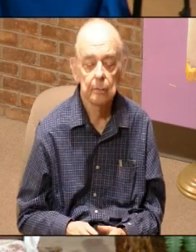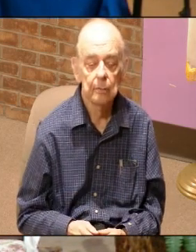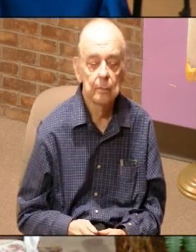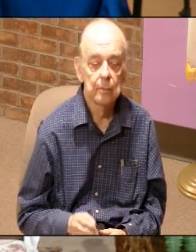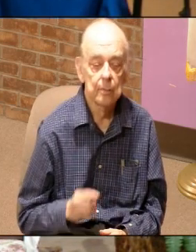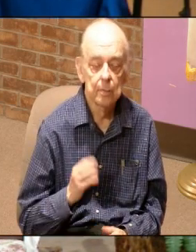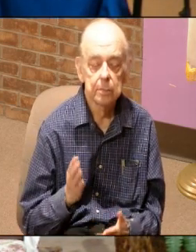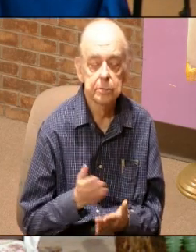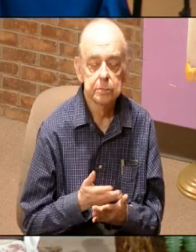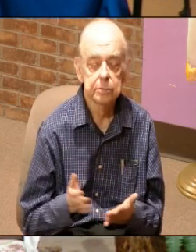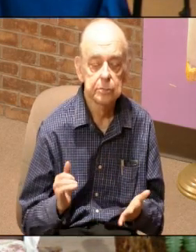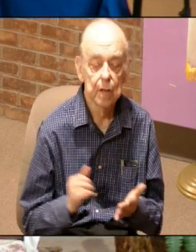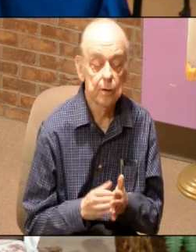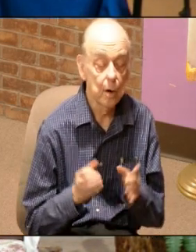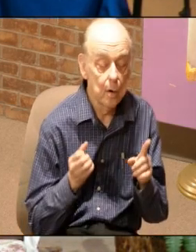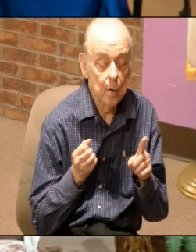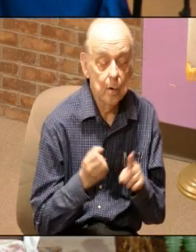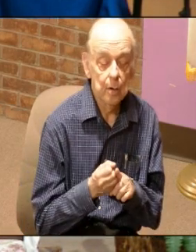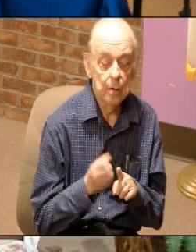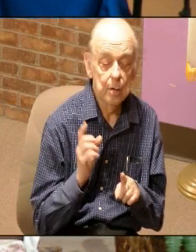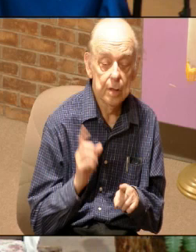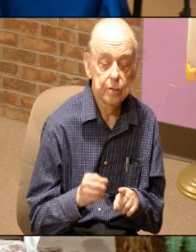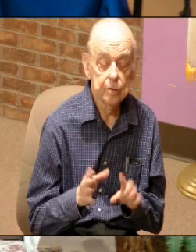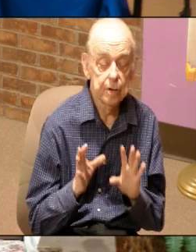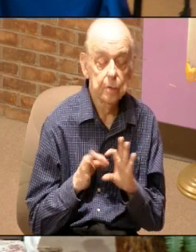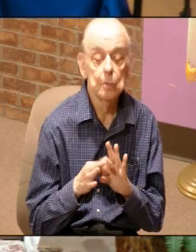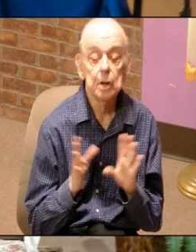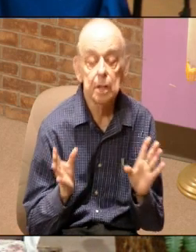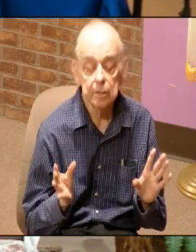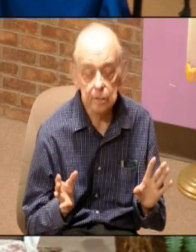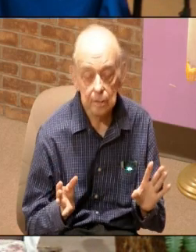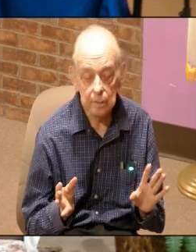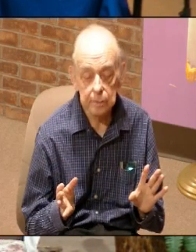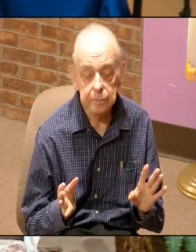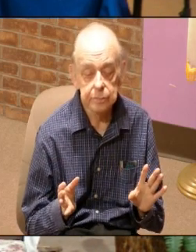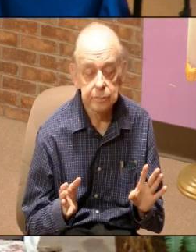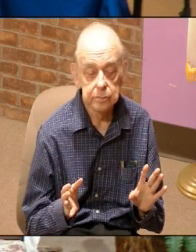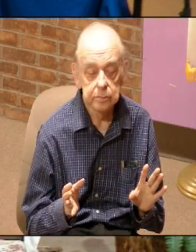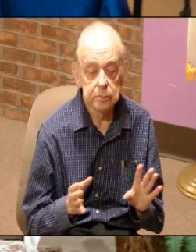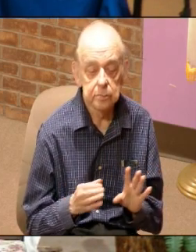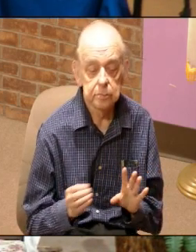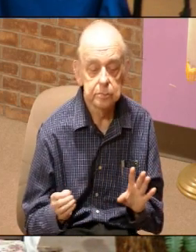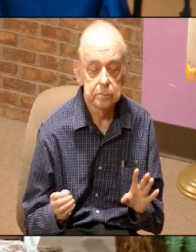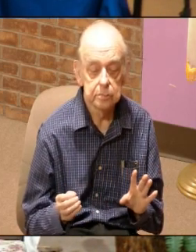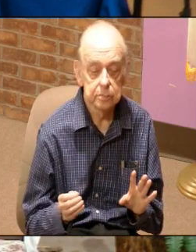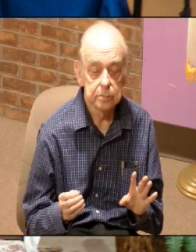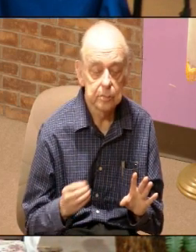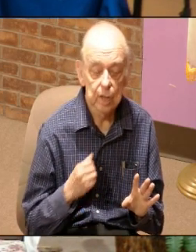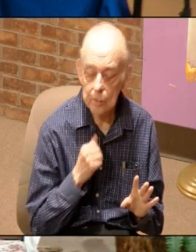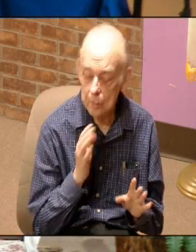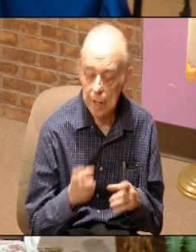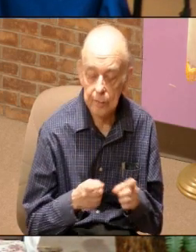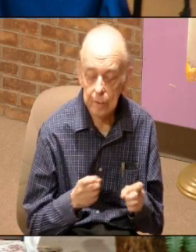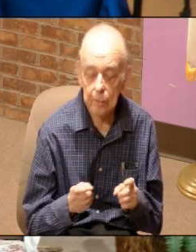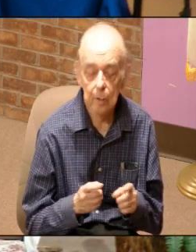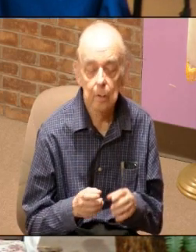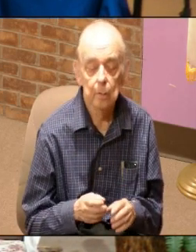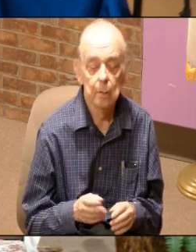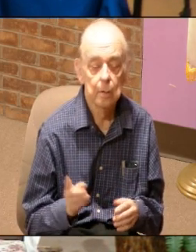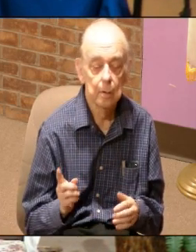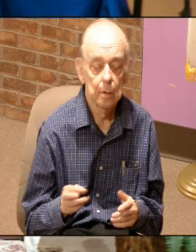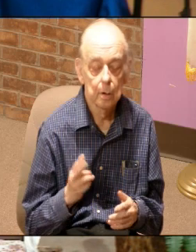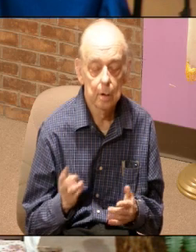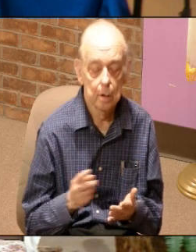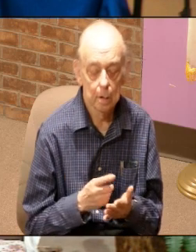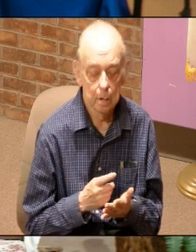is there something that you're hanging on to that you need to release and let him have control on the